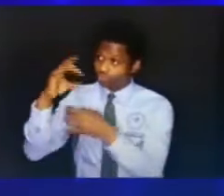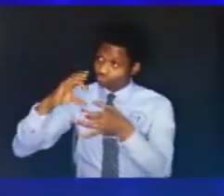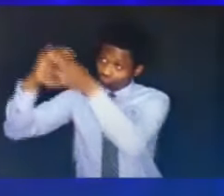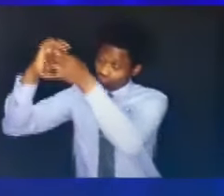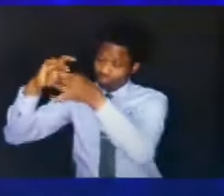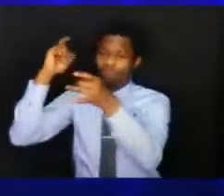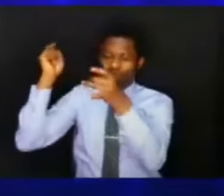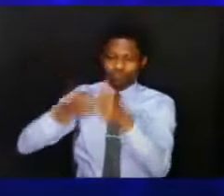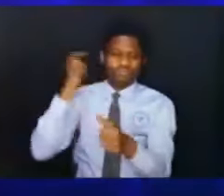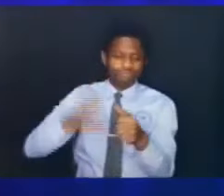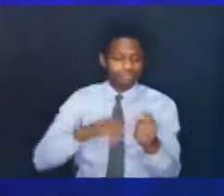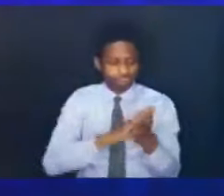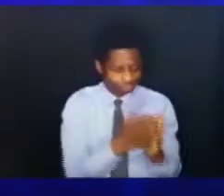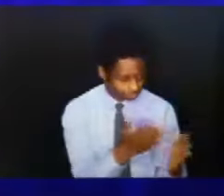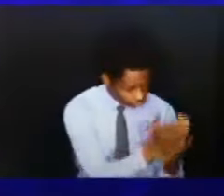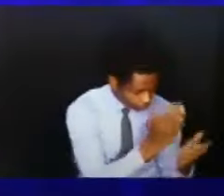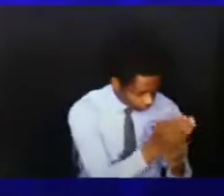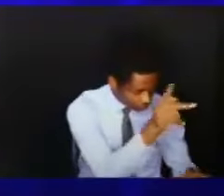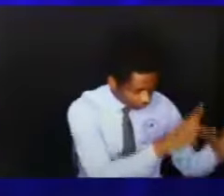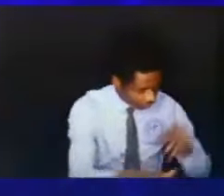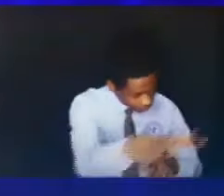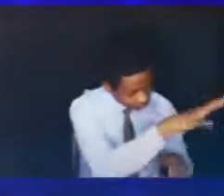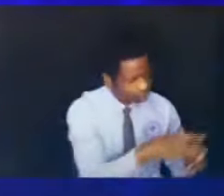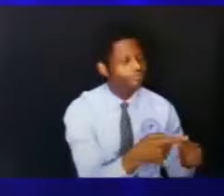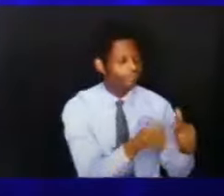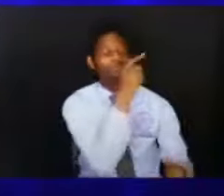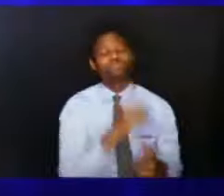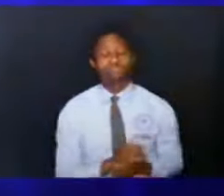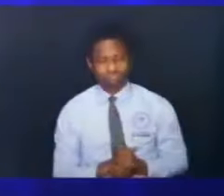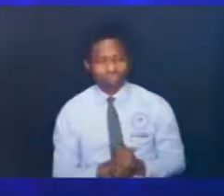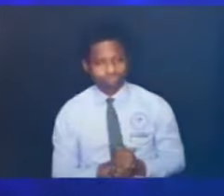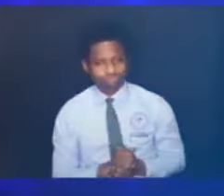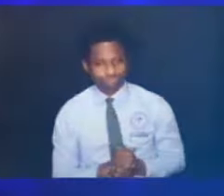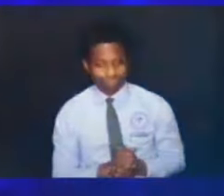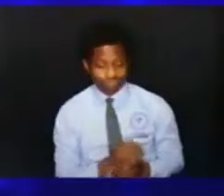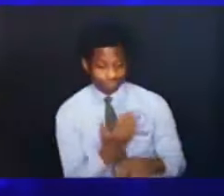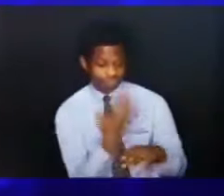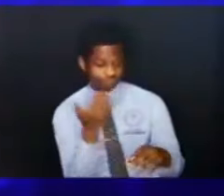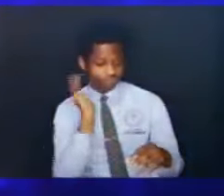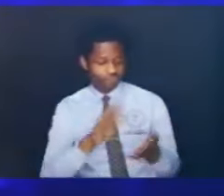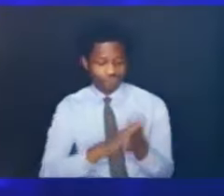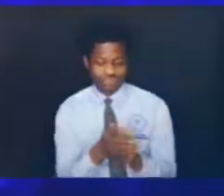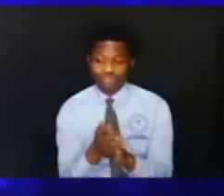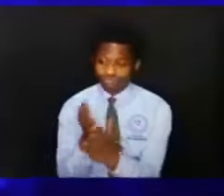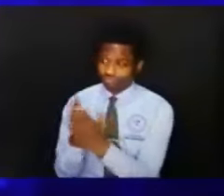another. We cannot be right with God until we are right with